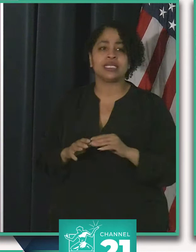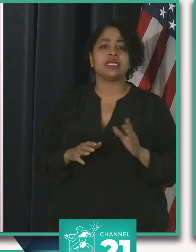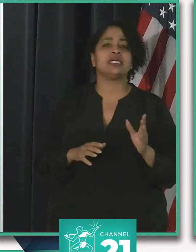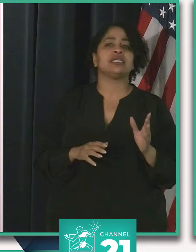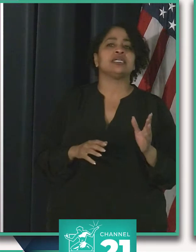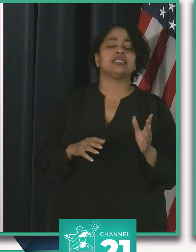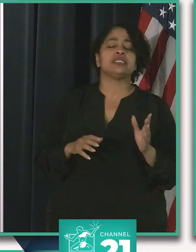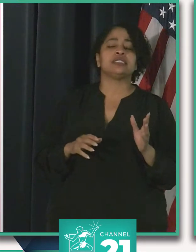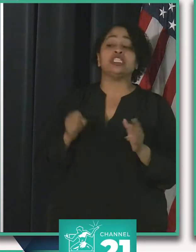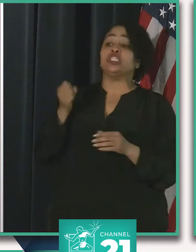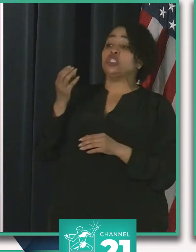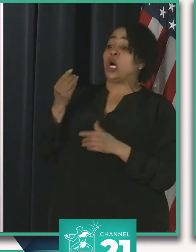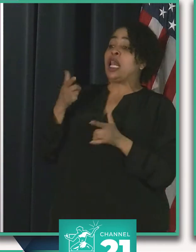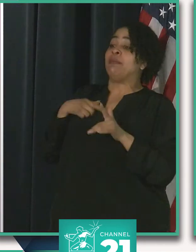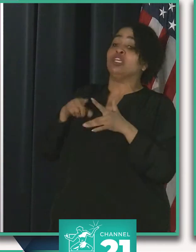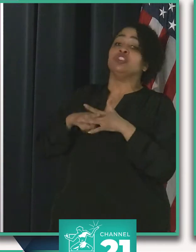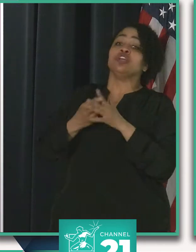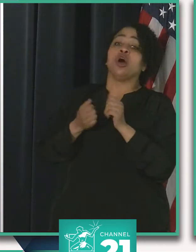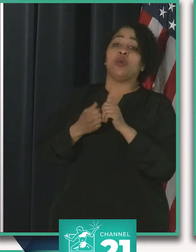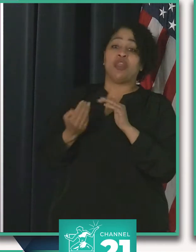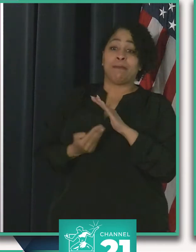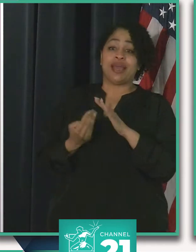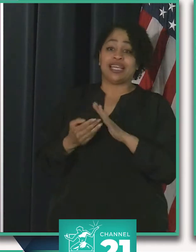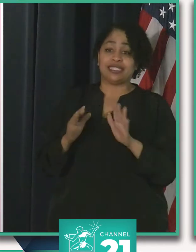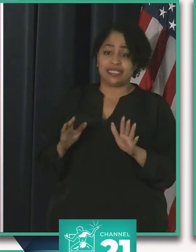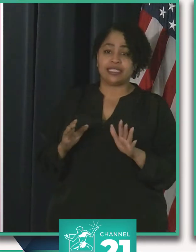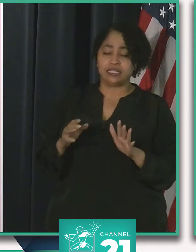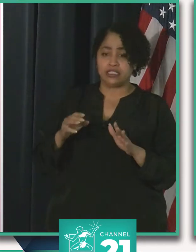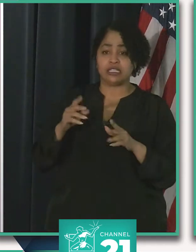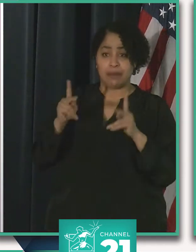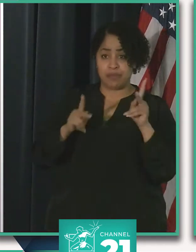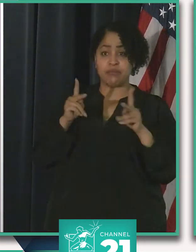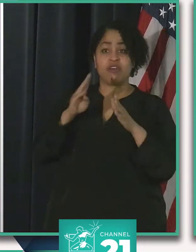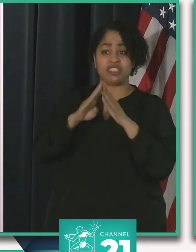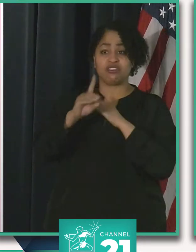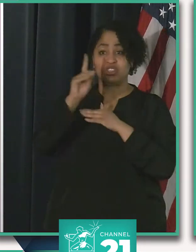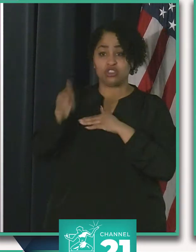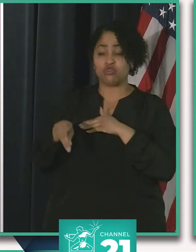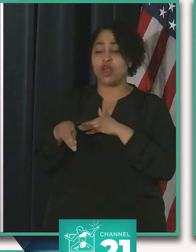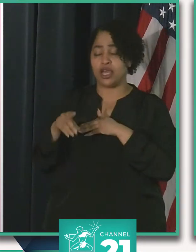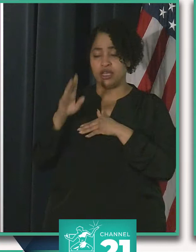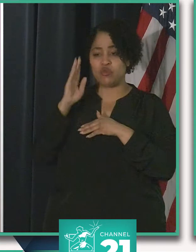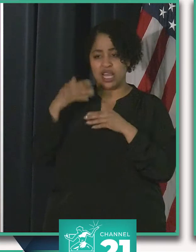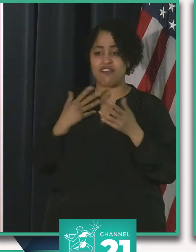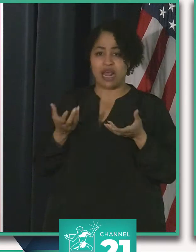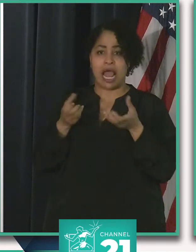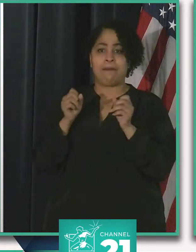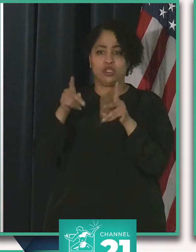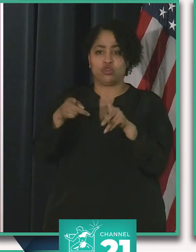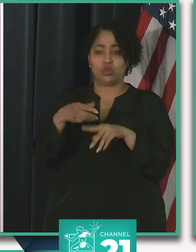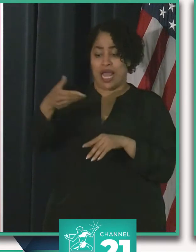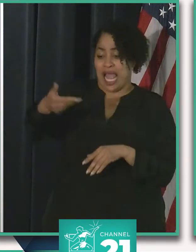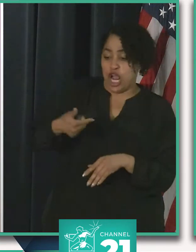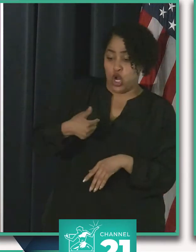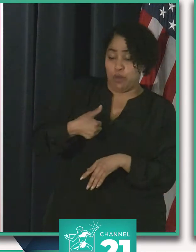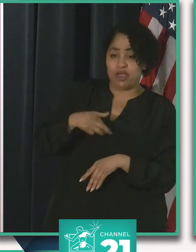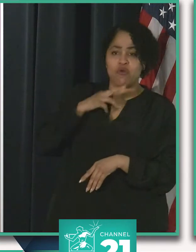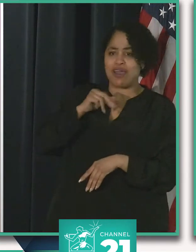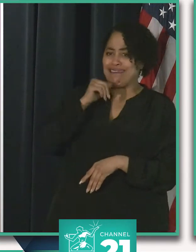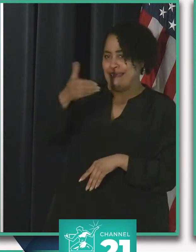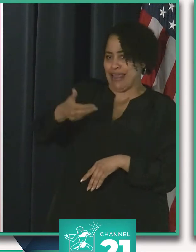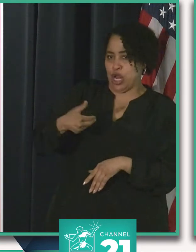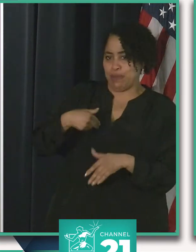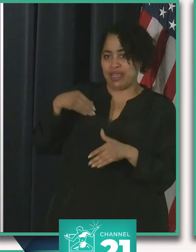So let me start with the basics, which is the people of the city will get a chance to either hire me or not rehire me in less